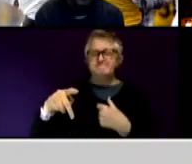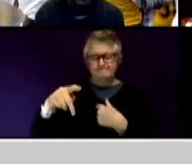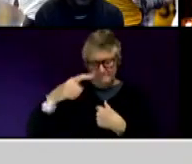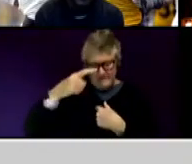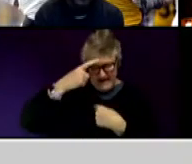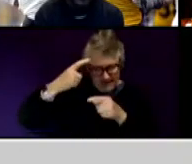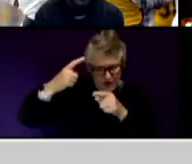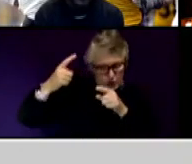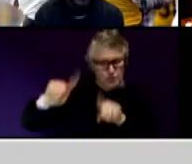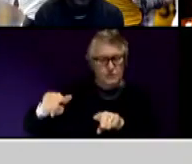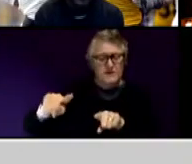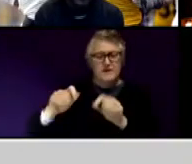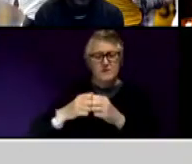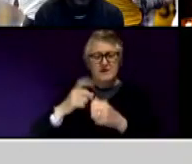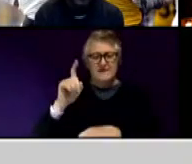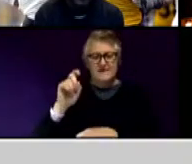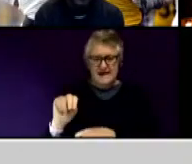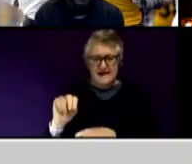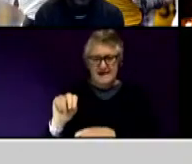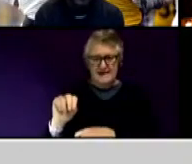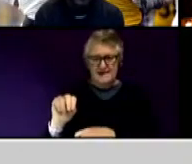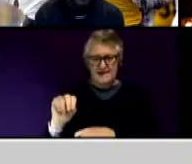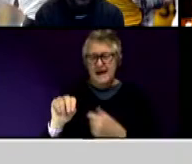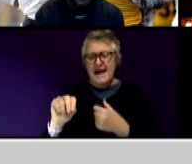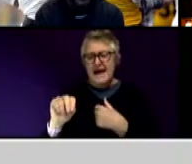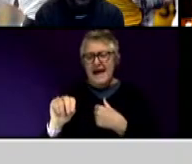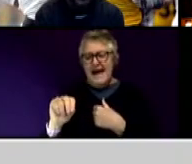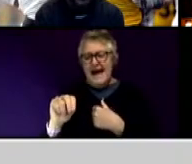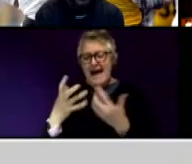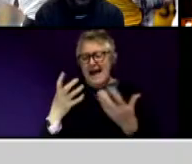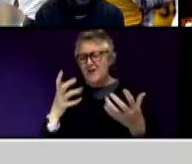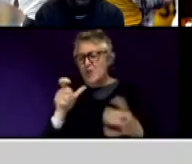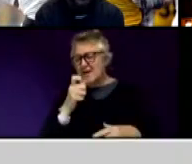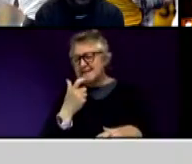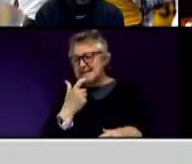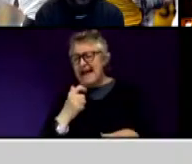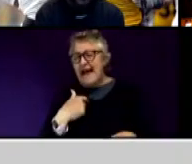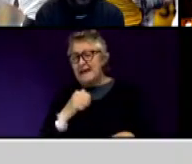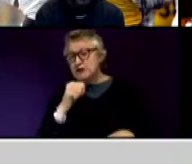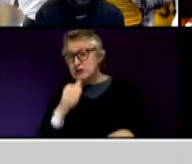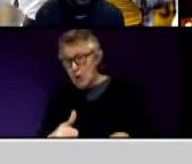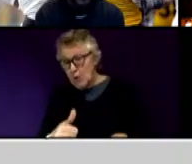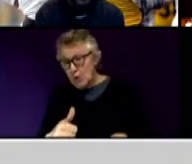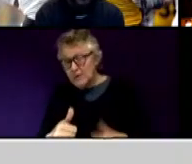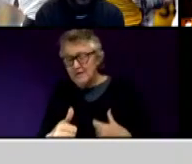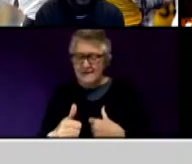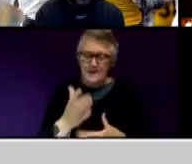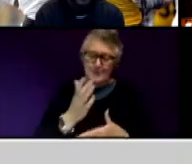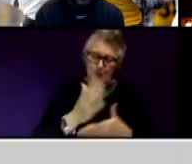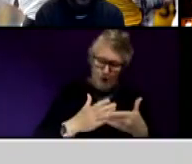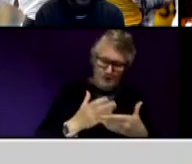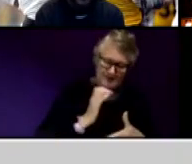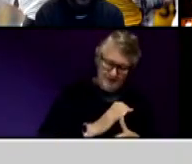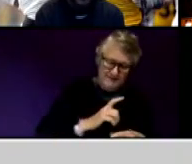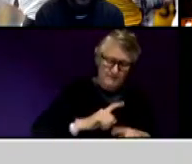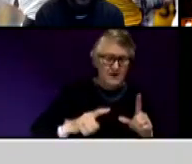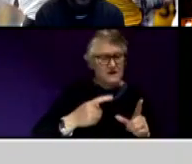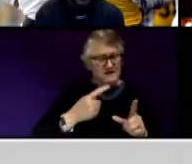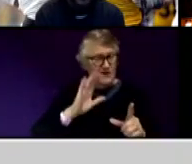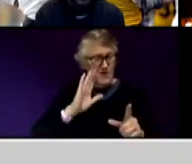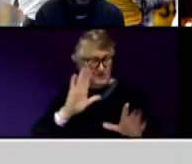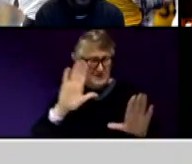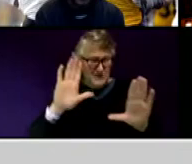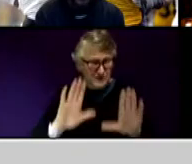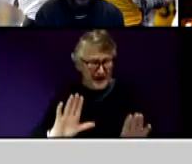plan, well, I don't say I don't, I'm part of the committee, but it would be great as a committee that we do think about what's